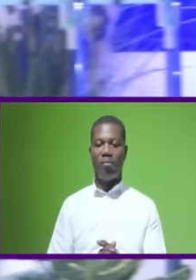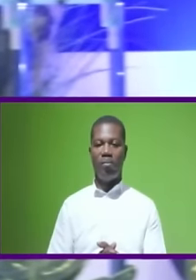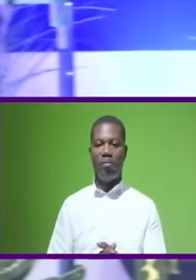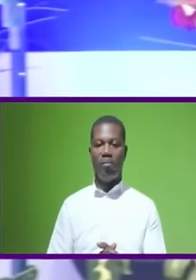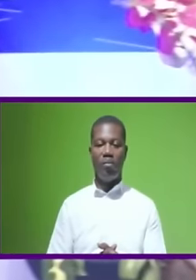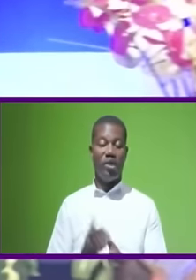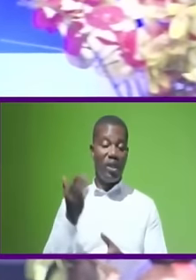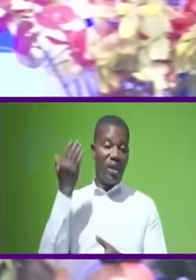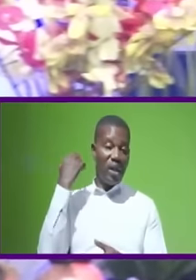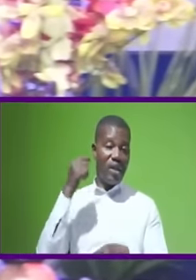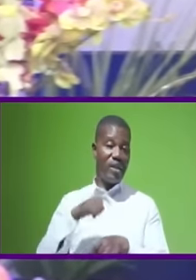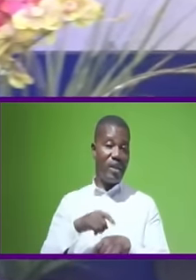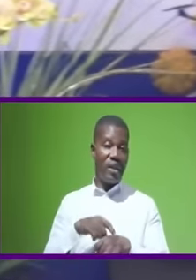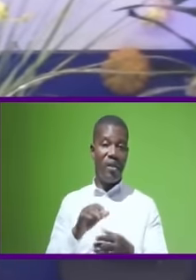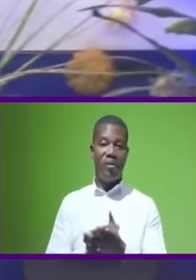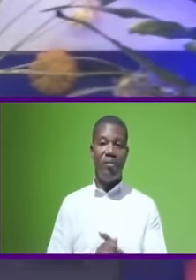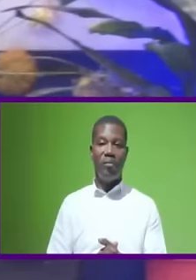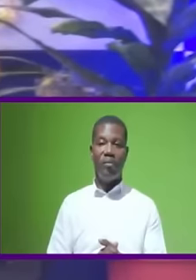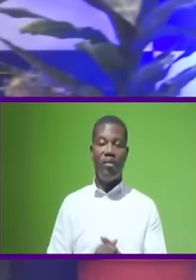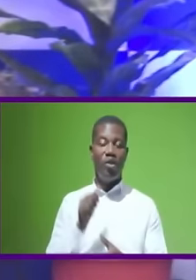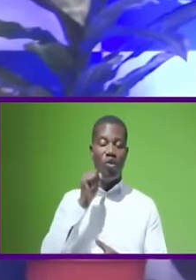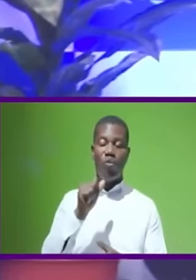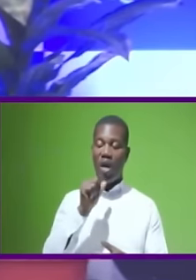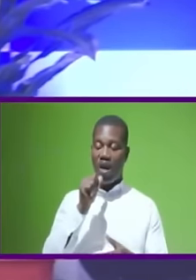And I know about when I follow.